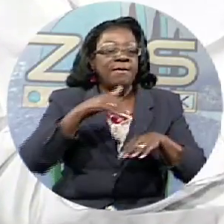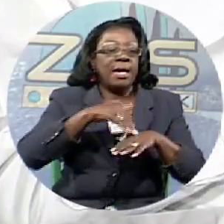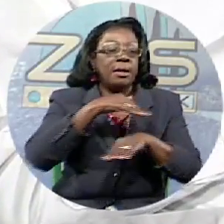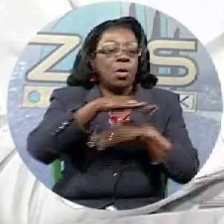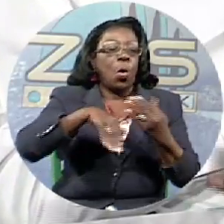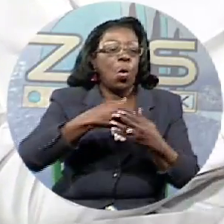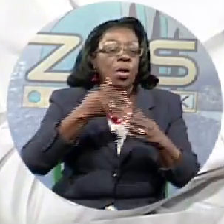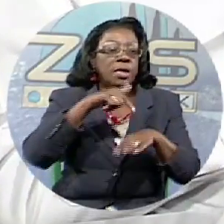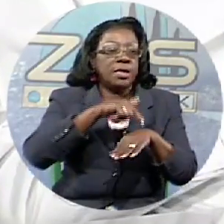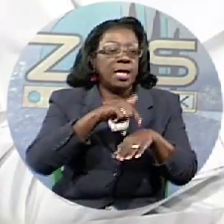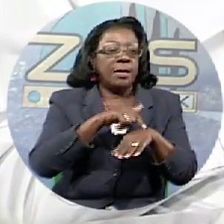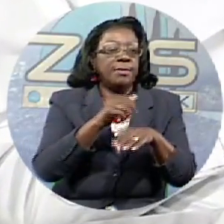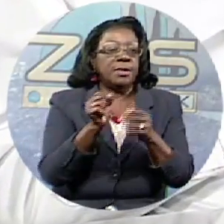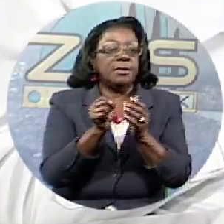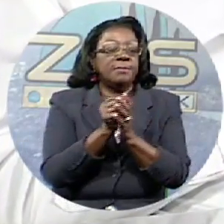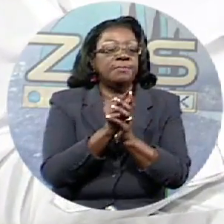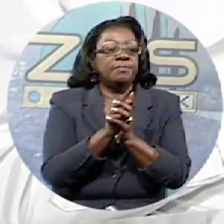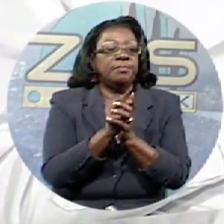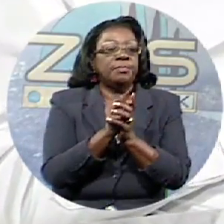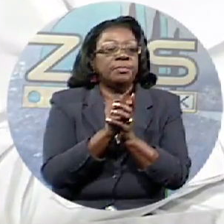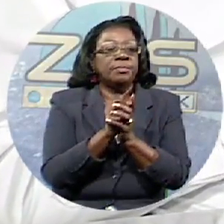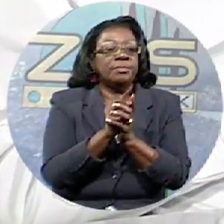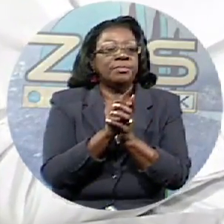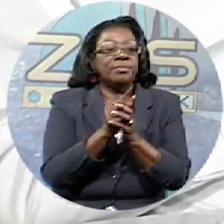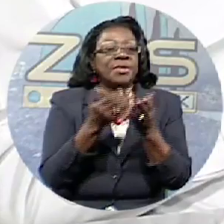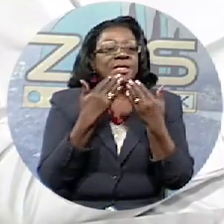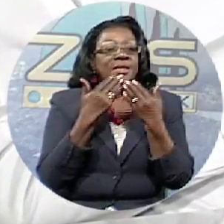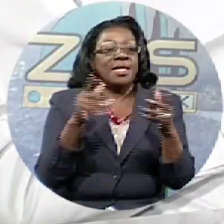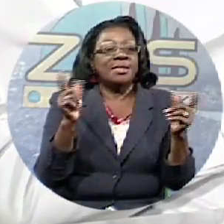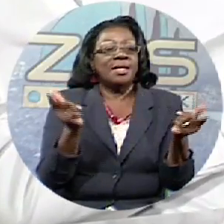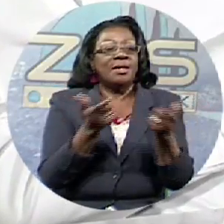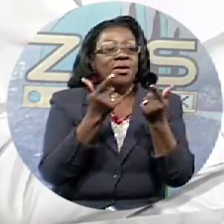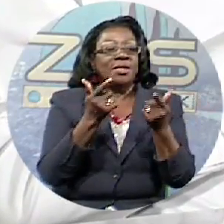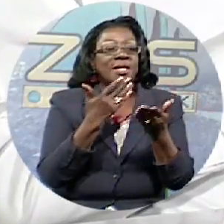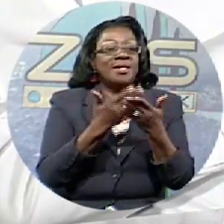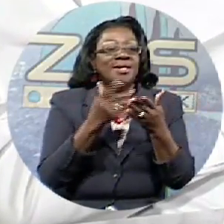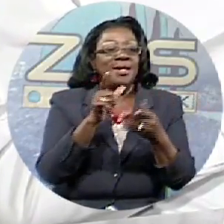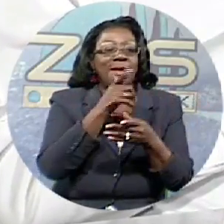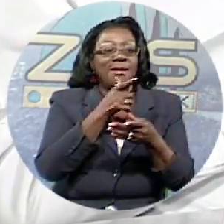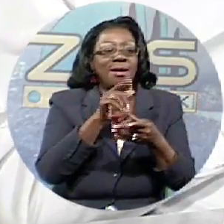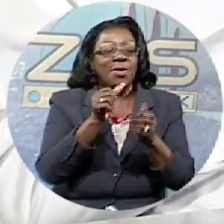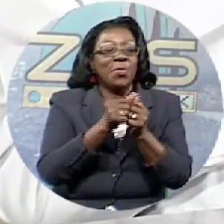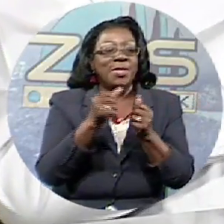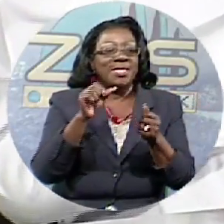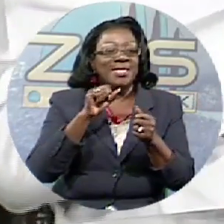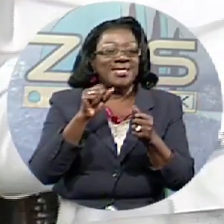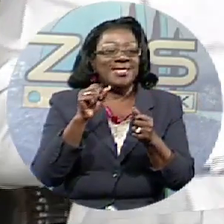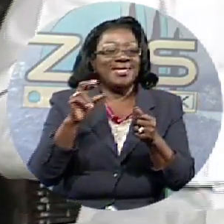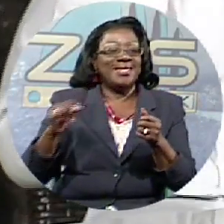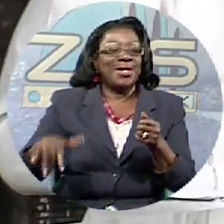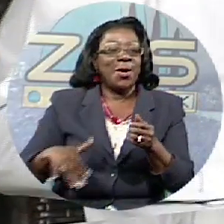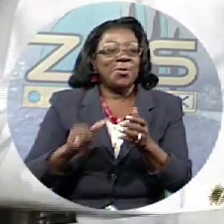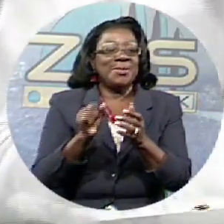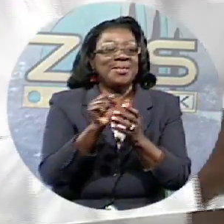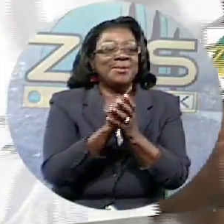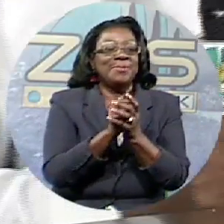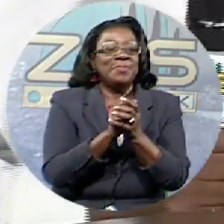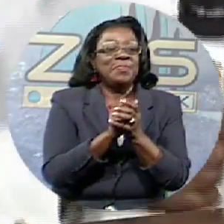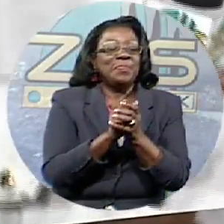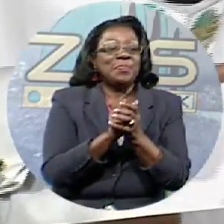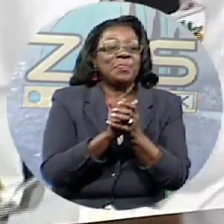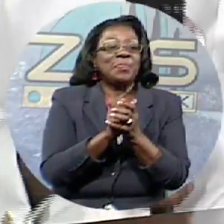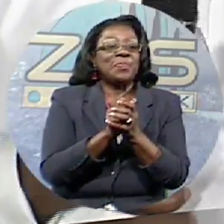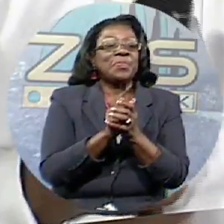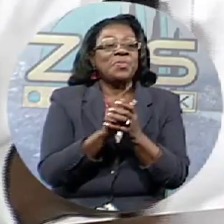detect explosives and detect narcotics. All right. Thanks a lot, Mr. Hanna. Good luck with the canine unit in the future. Oh, they're going to do good. All right. Well,